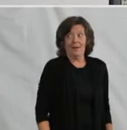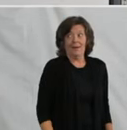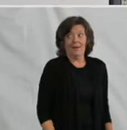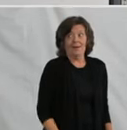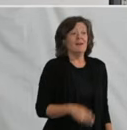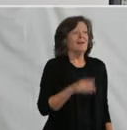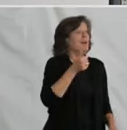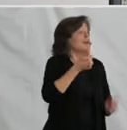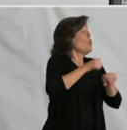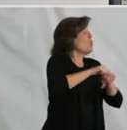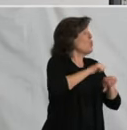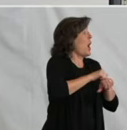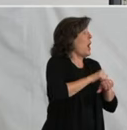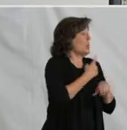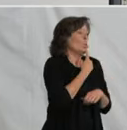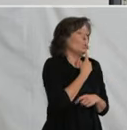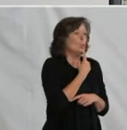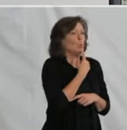whistling.